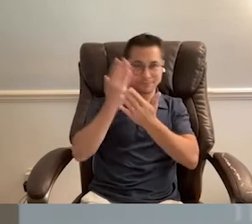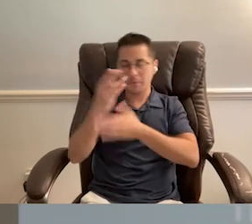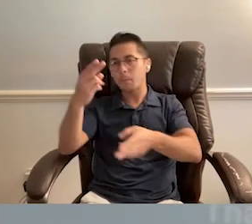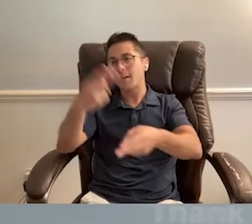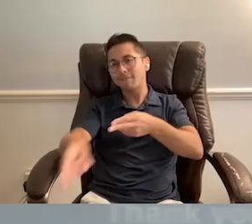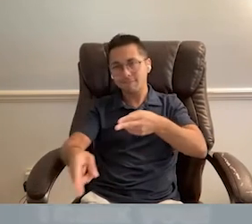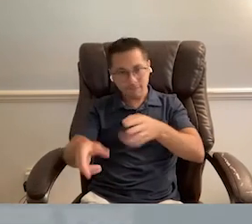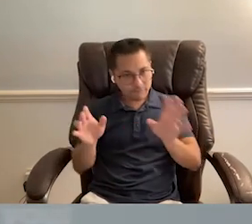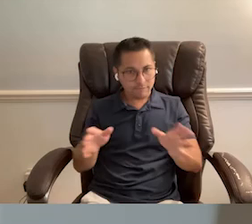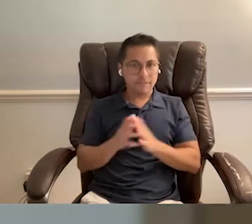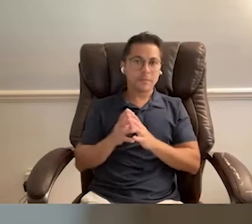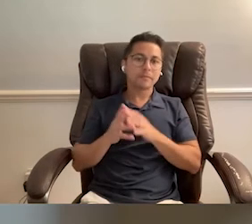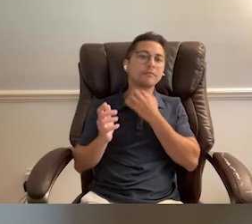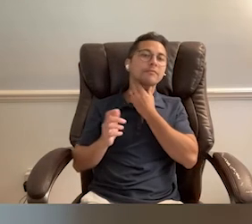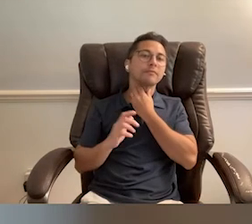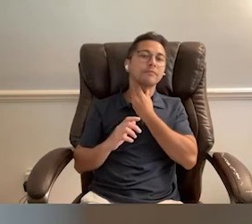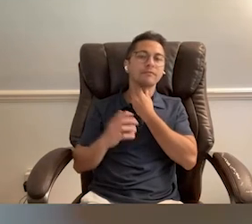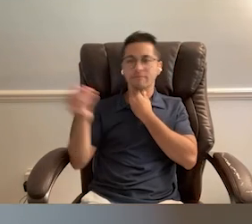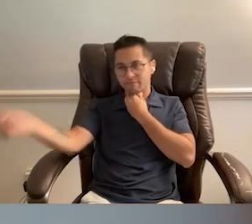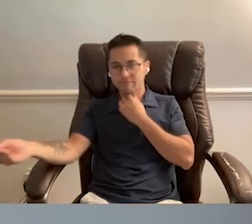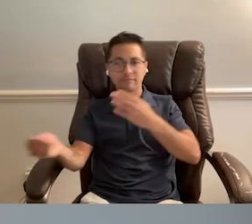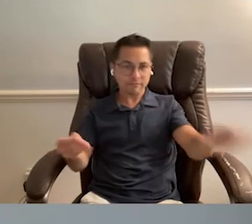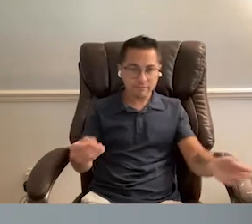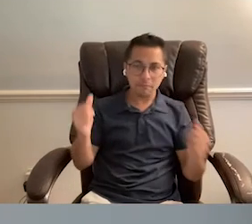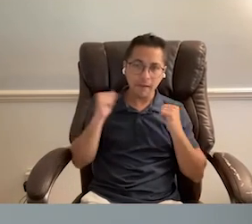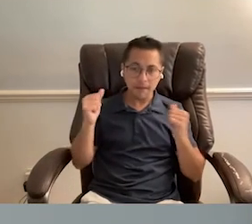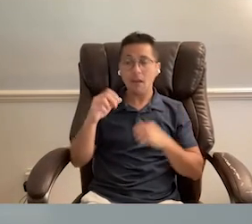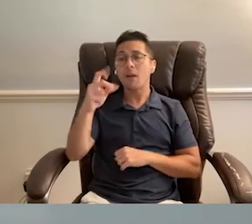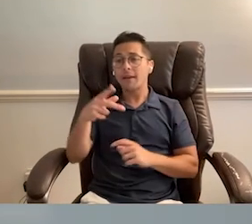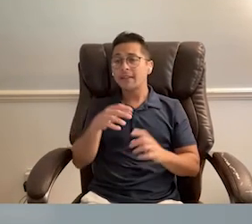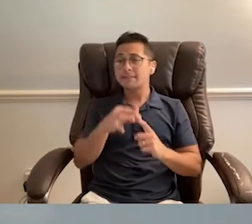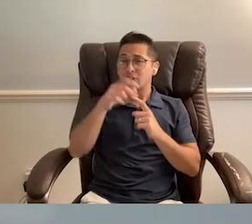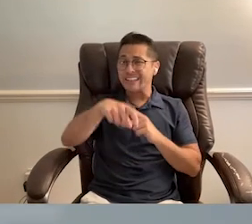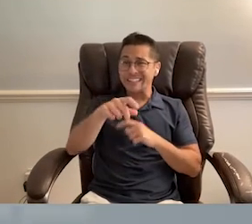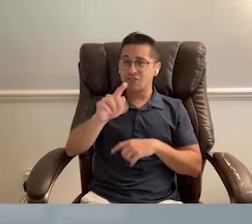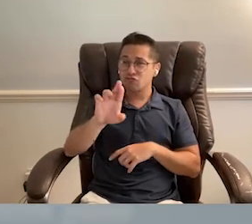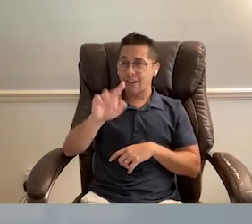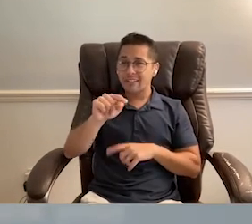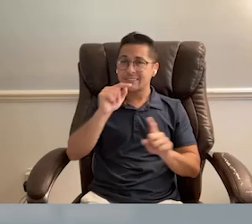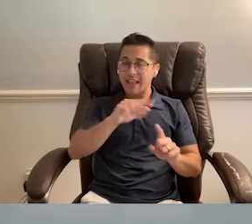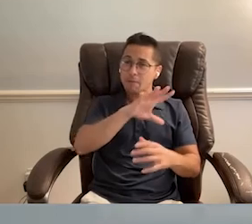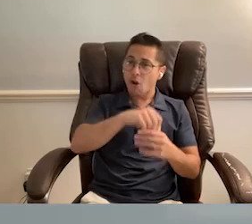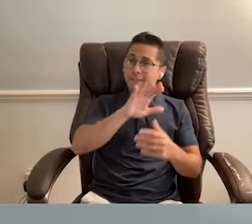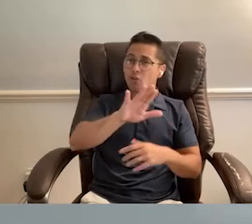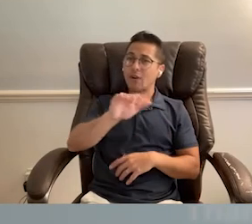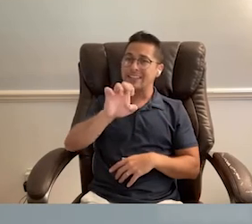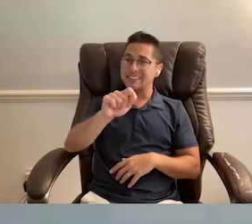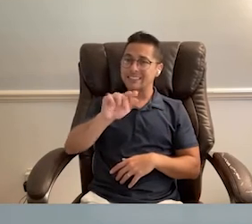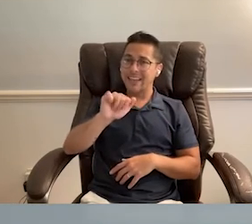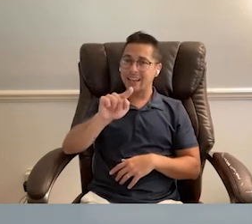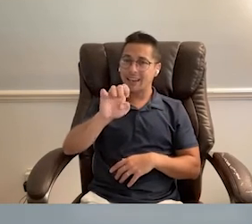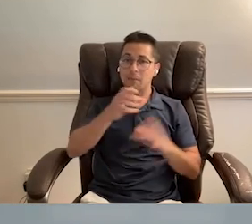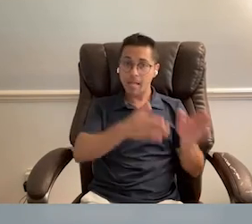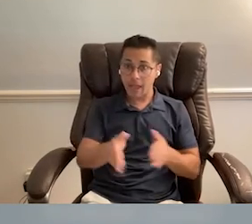So, here you go. All right, special needs trust, right? A special needs trust is part of your estate planning, right? Typically, right? There's